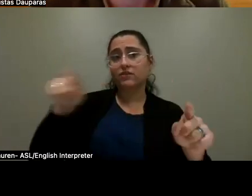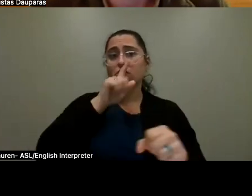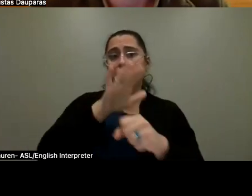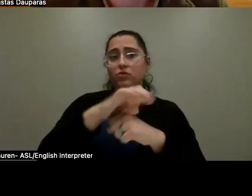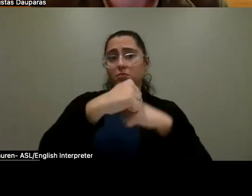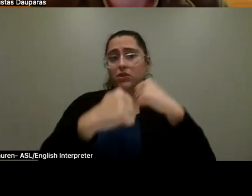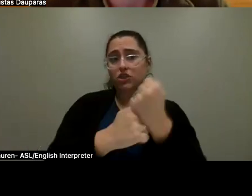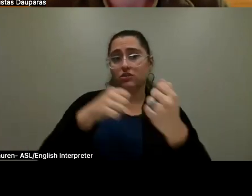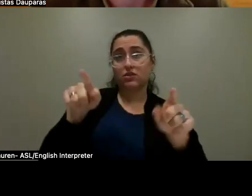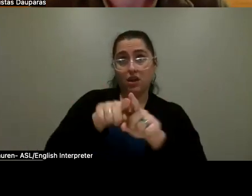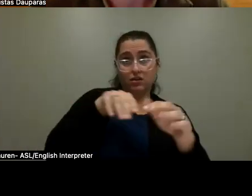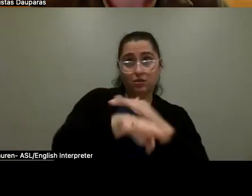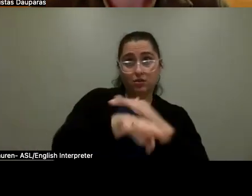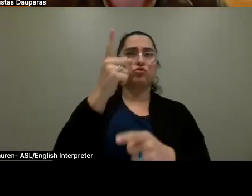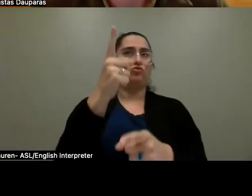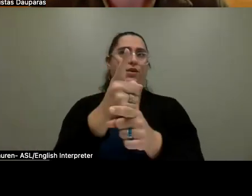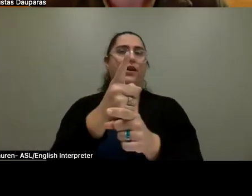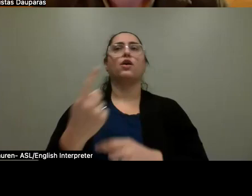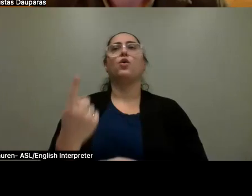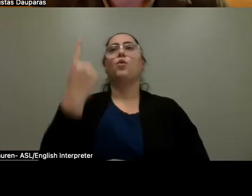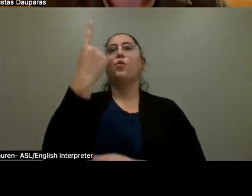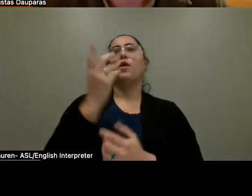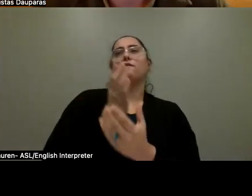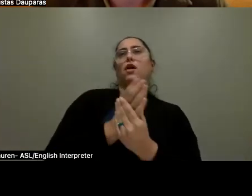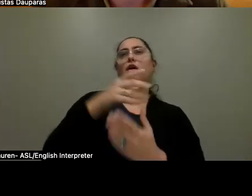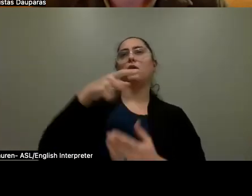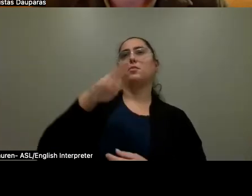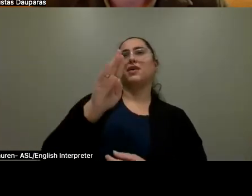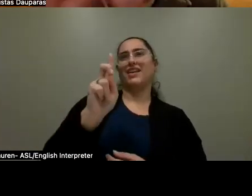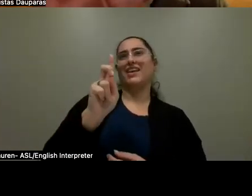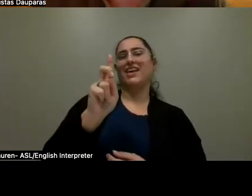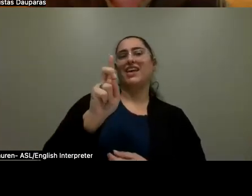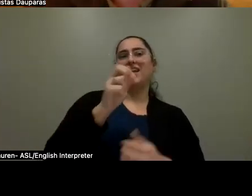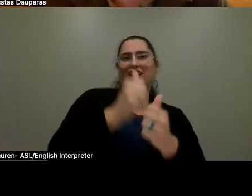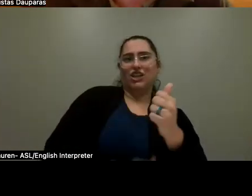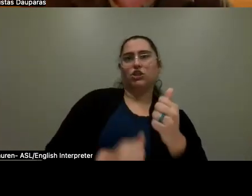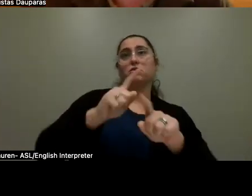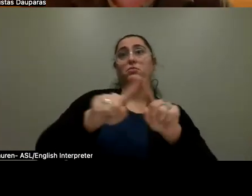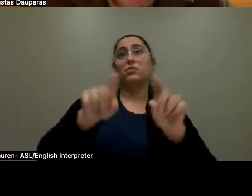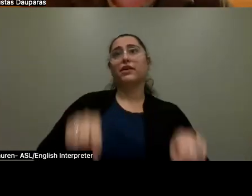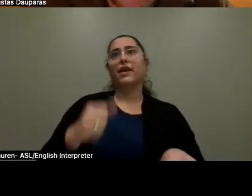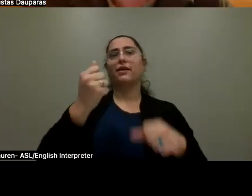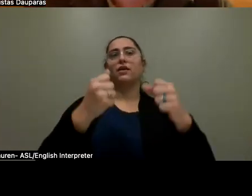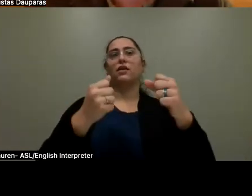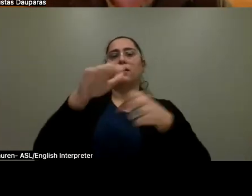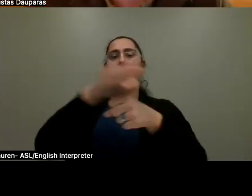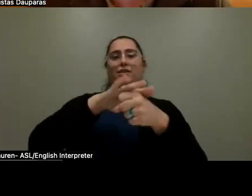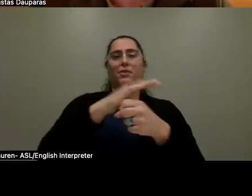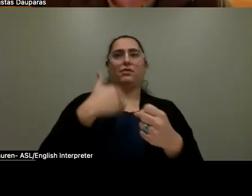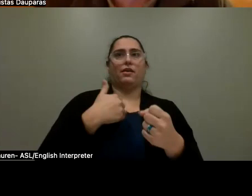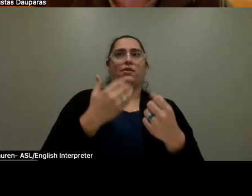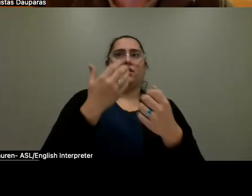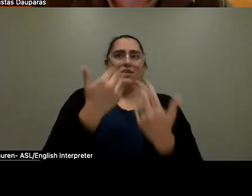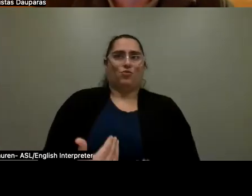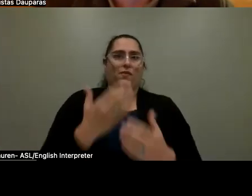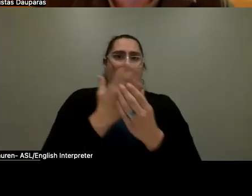as an input, but you can input multiple backbones in the same PDB and just separate them in space. Since the model is a local